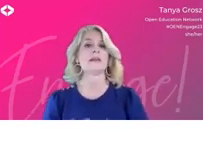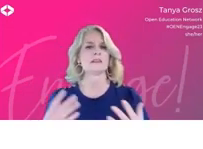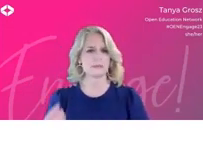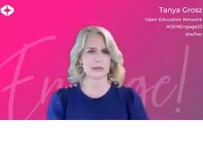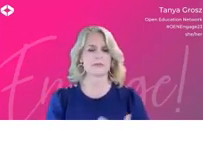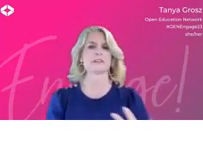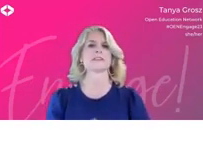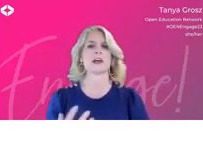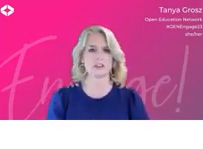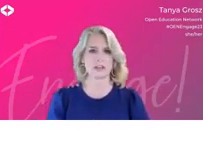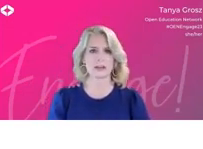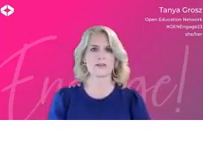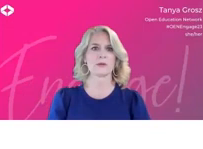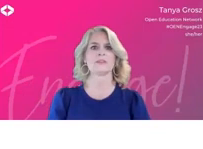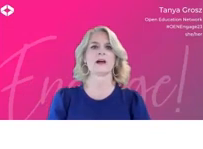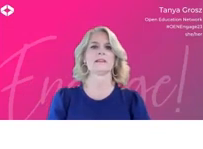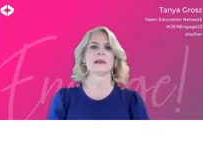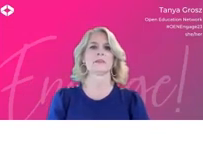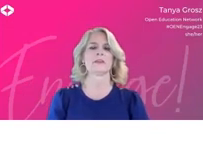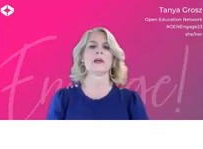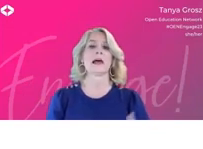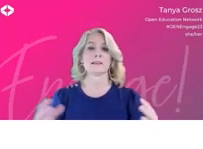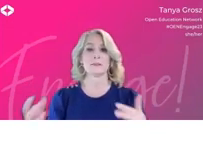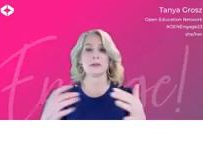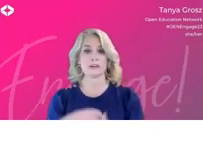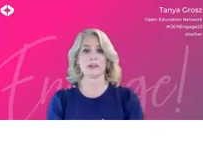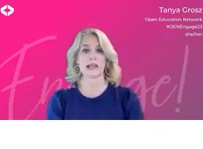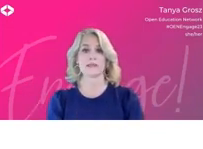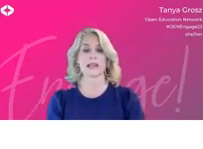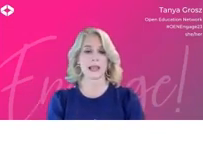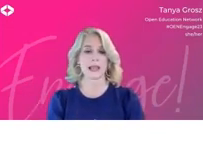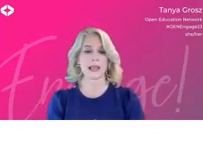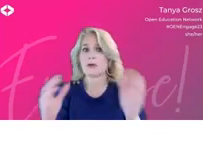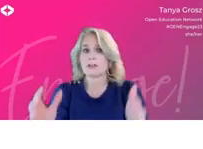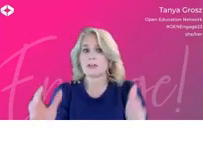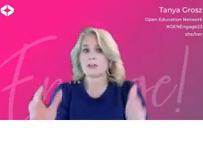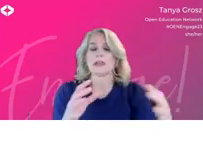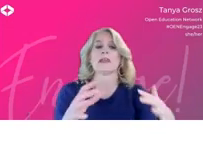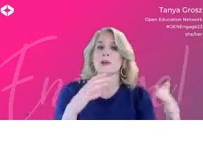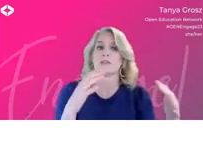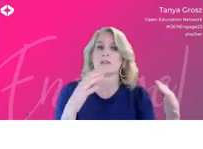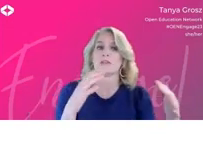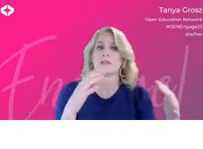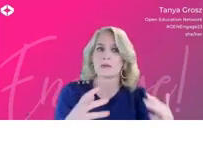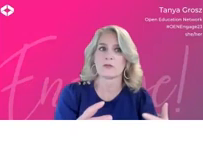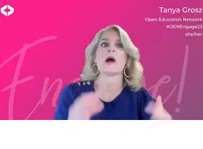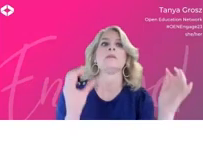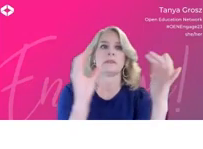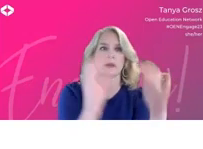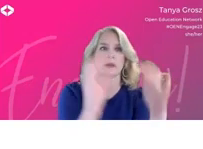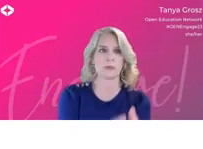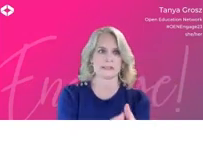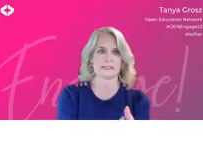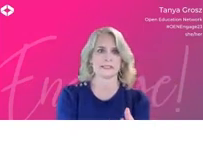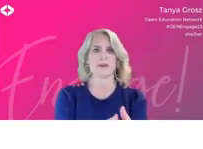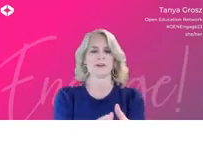concepts, some type of discussion of those concepts, a temperature check at the end, how are you feeling? If, you know, if everybody was overwhelmed,